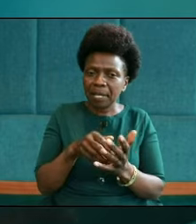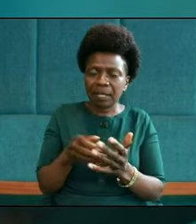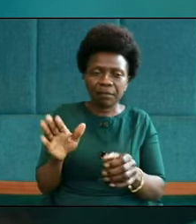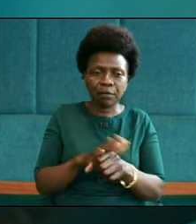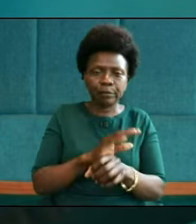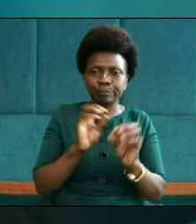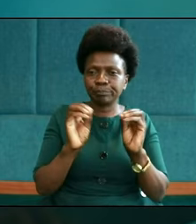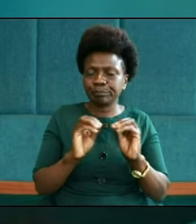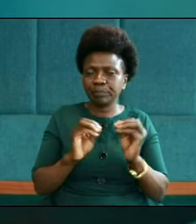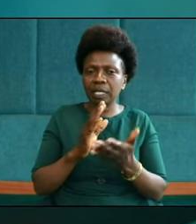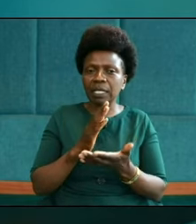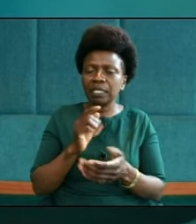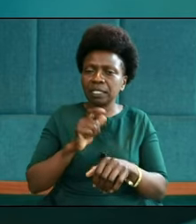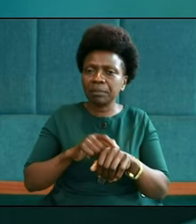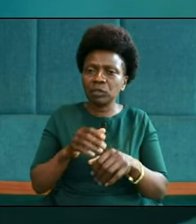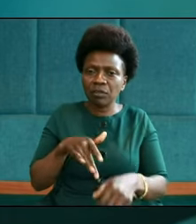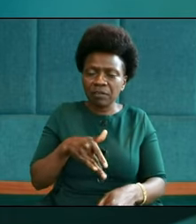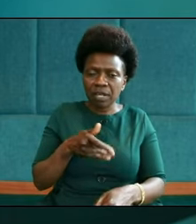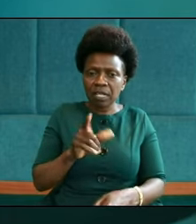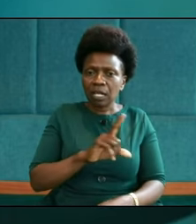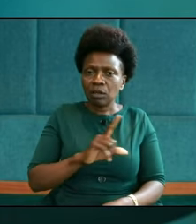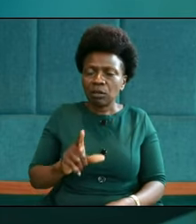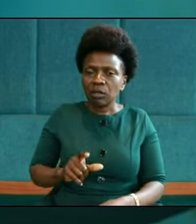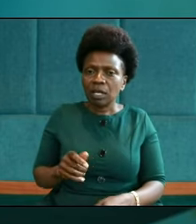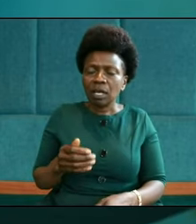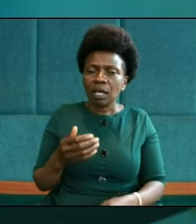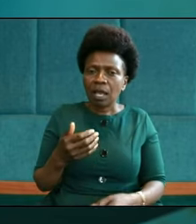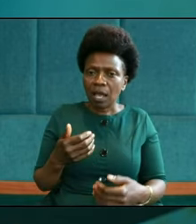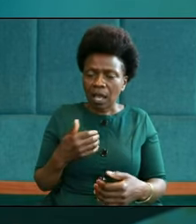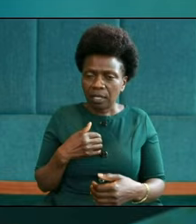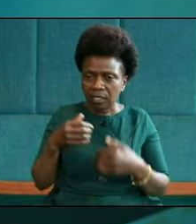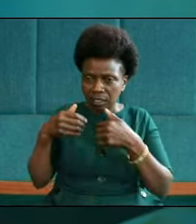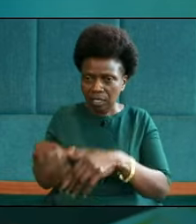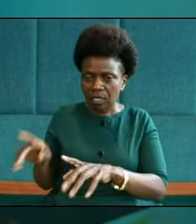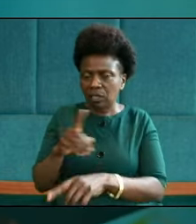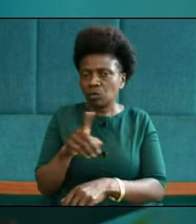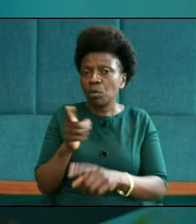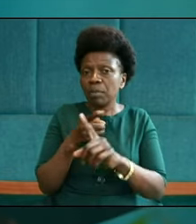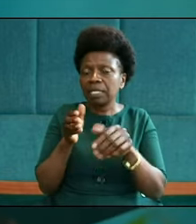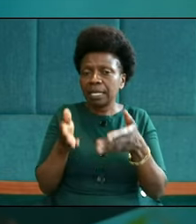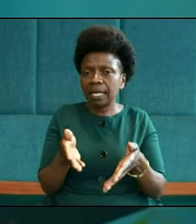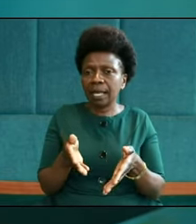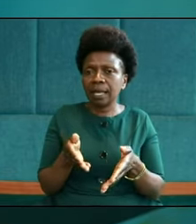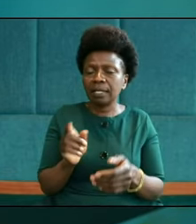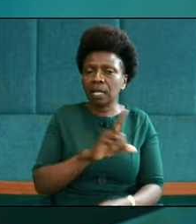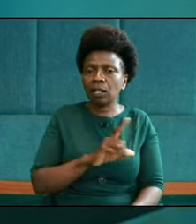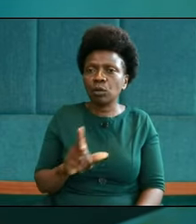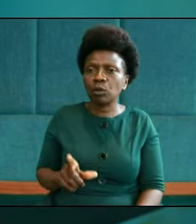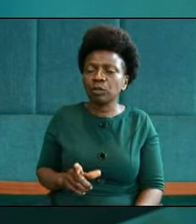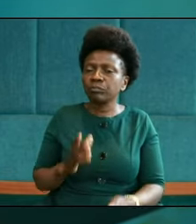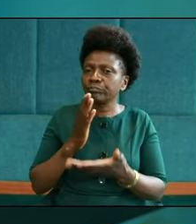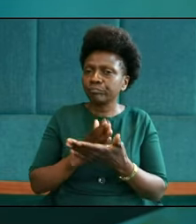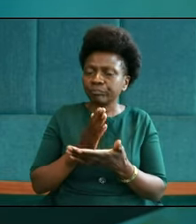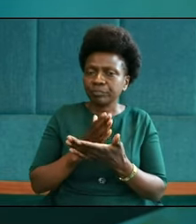are times that you feel that the Lord has rejected you. But here, the Lord has assured